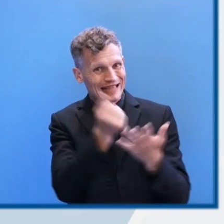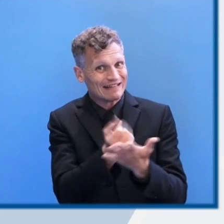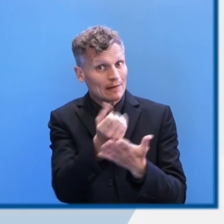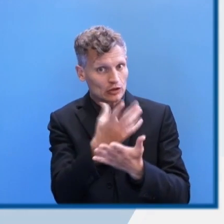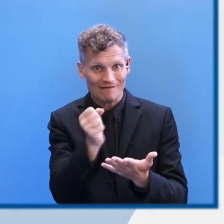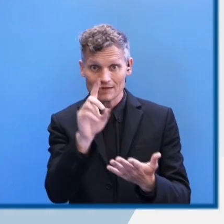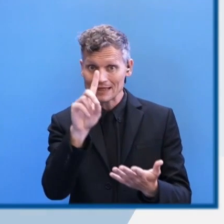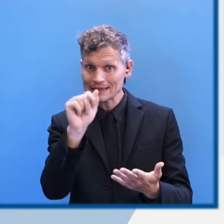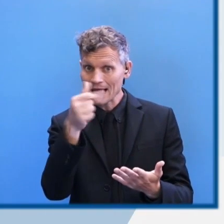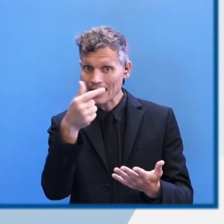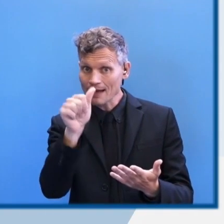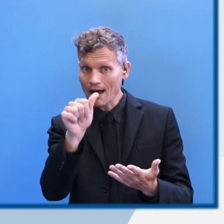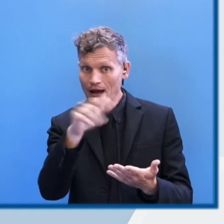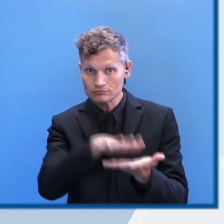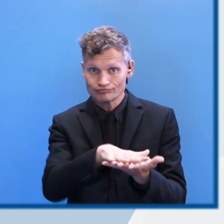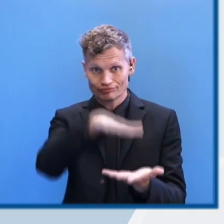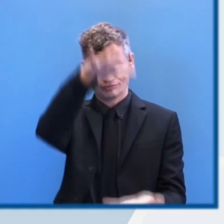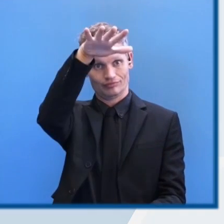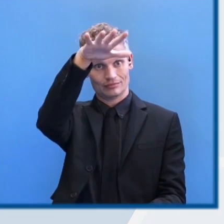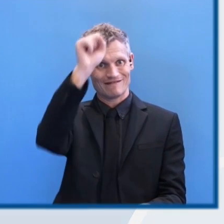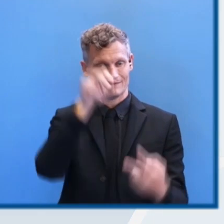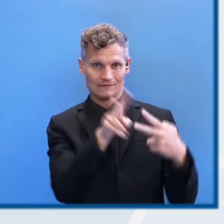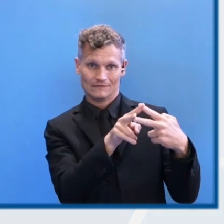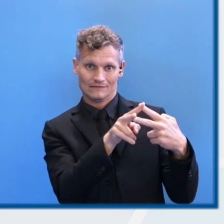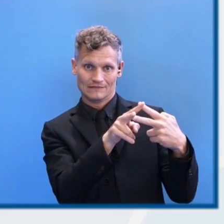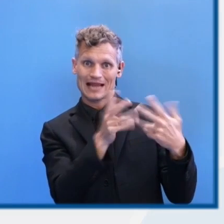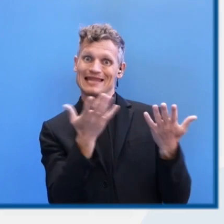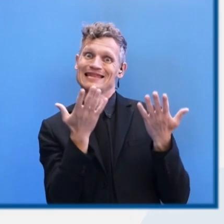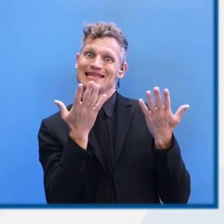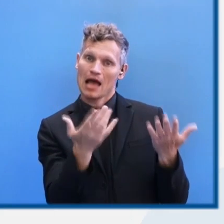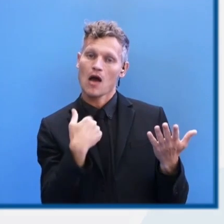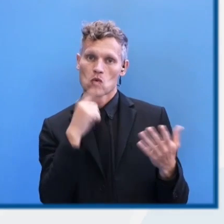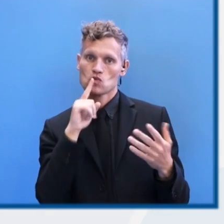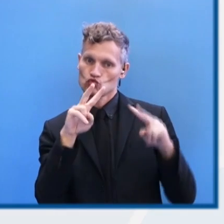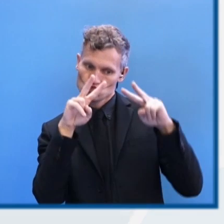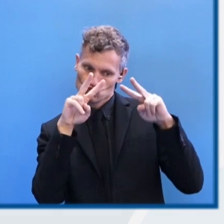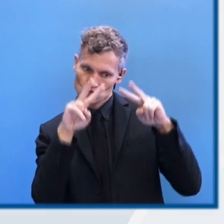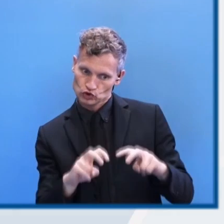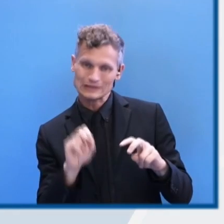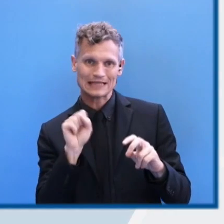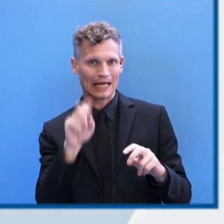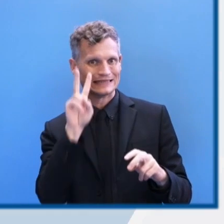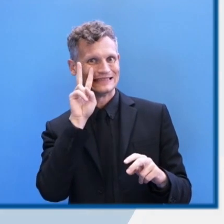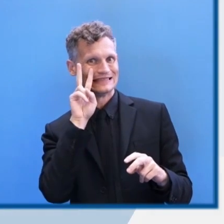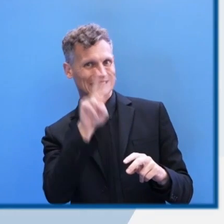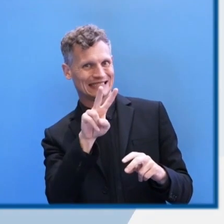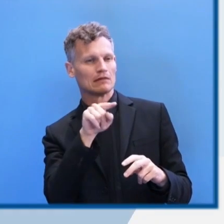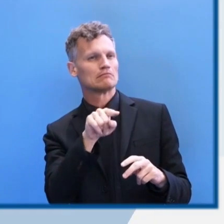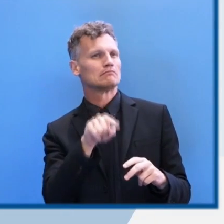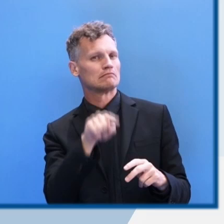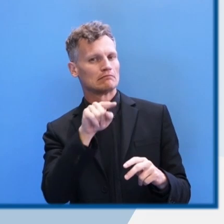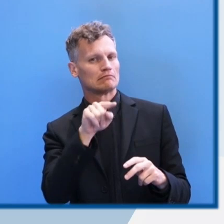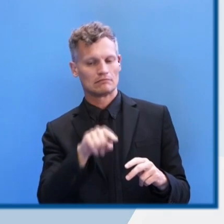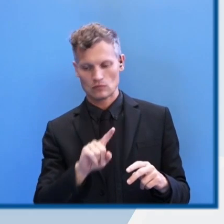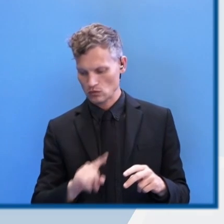available, and I think researchers can now look into this and see what are actually really